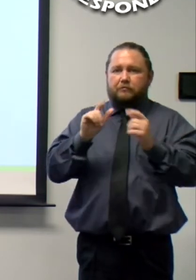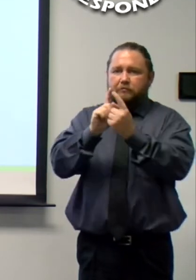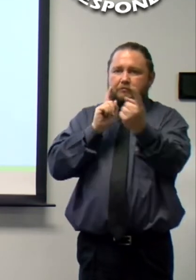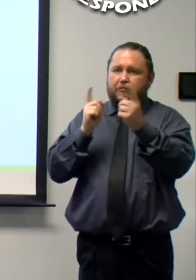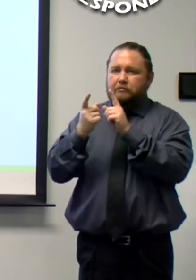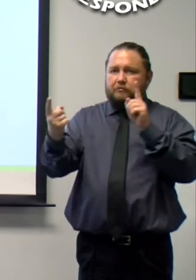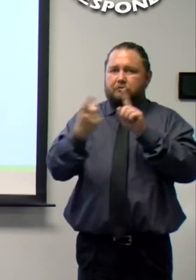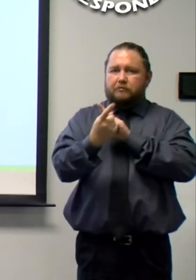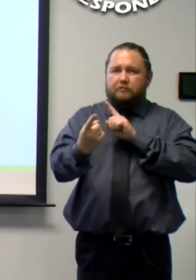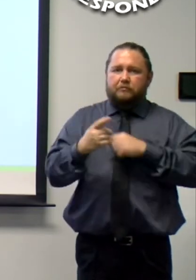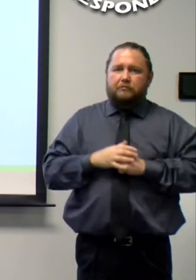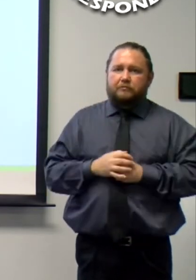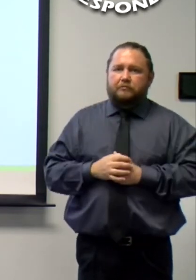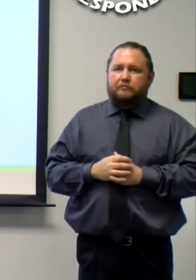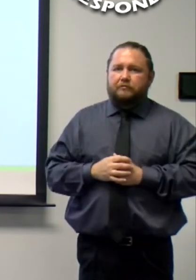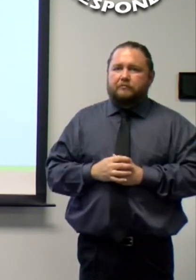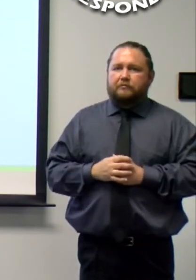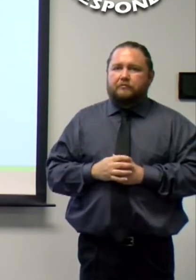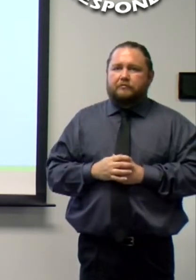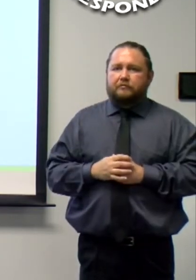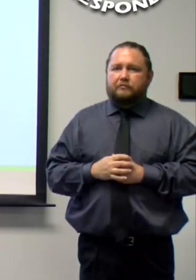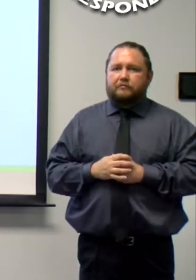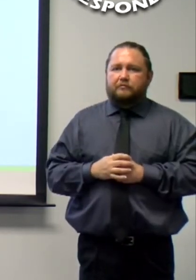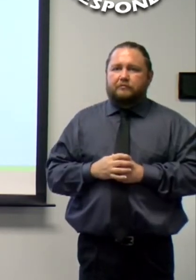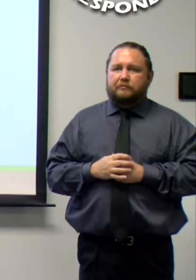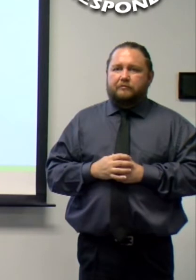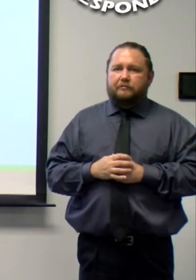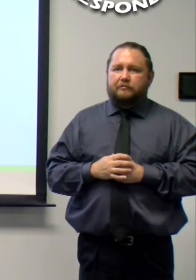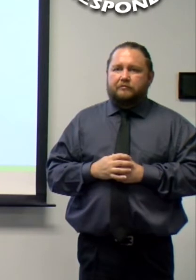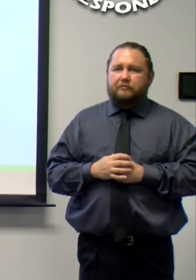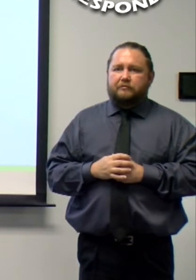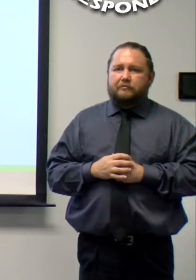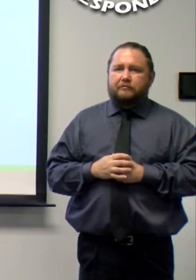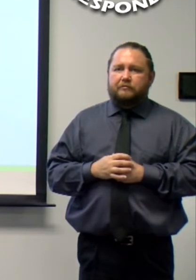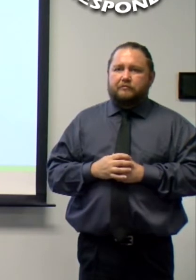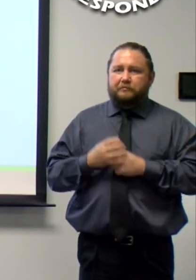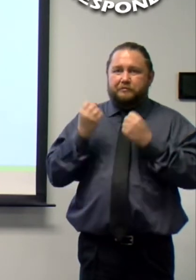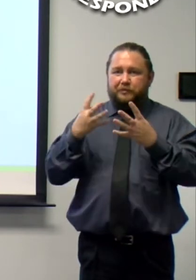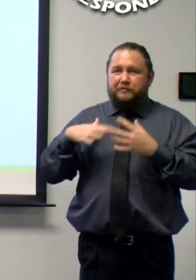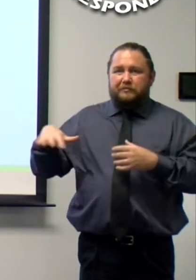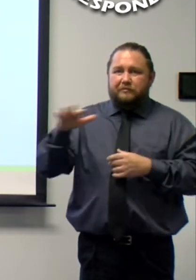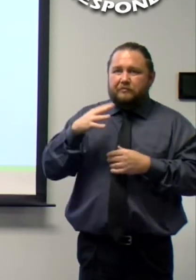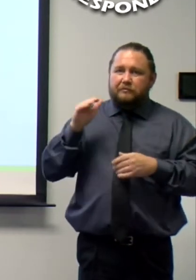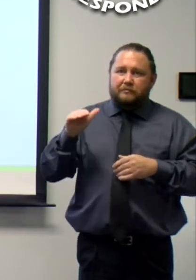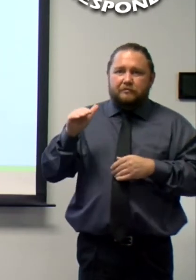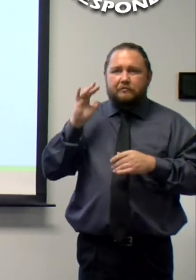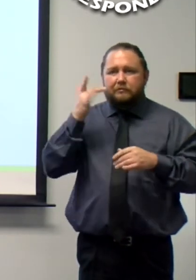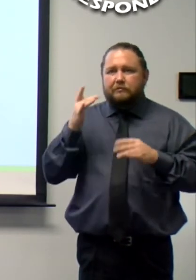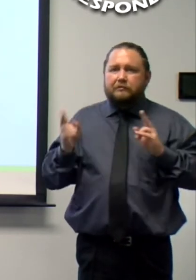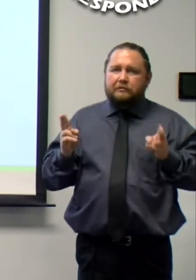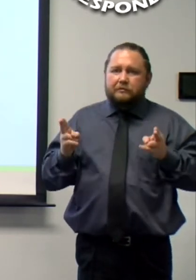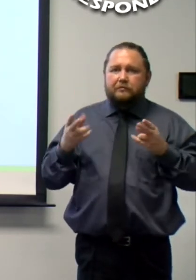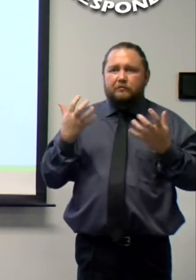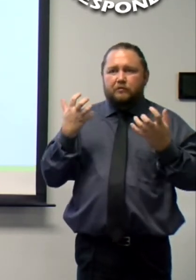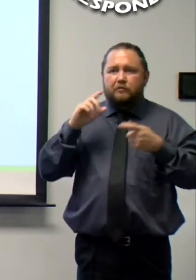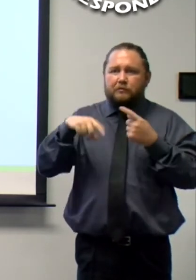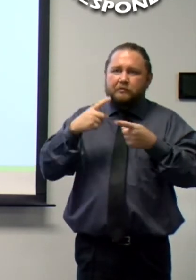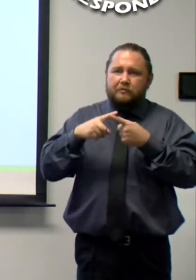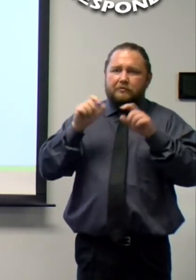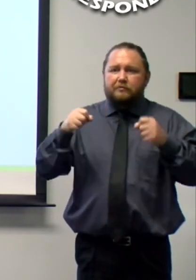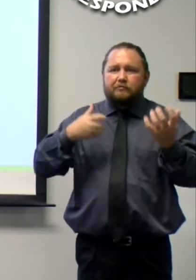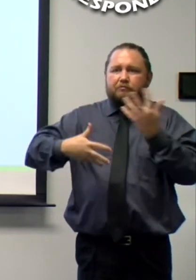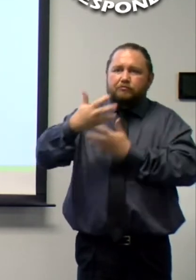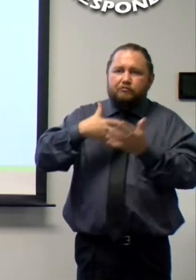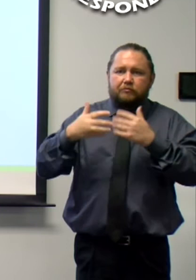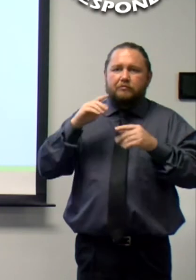will we stop having to have the mask ordinance or the face covering ordinance in place? As we continue to see the data show us